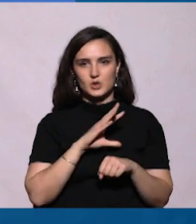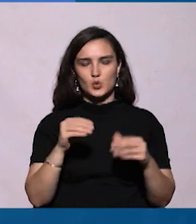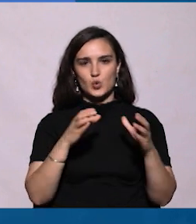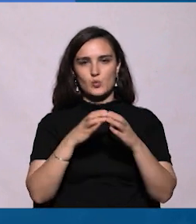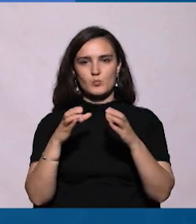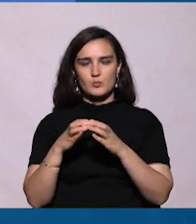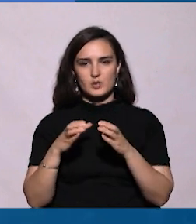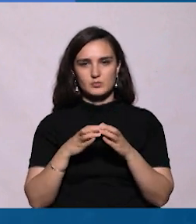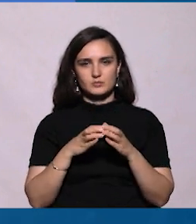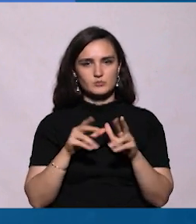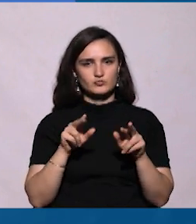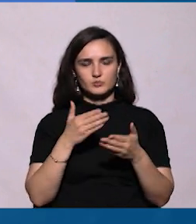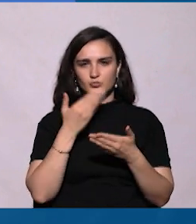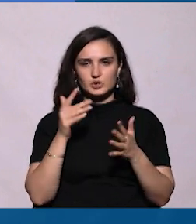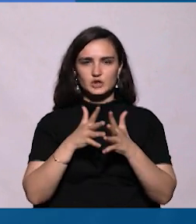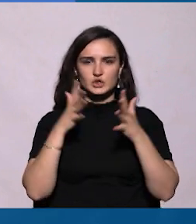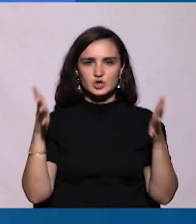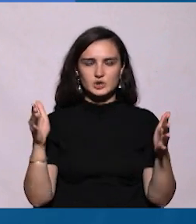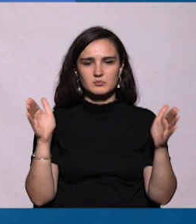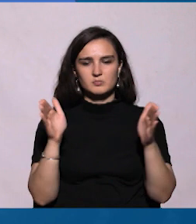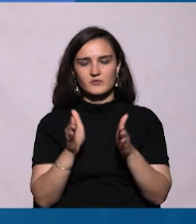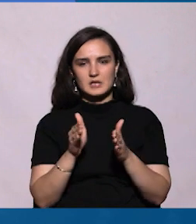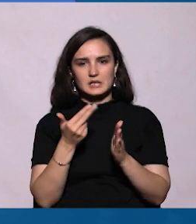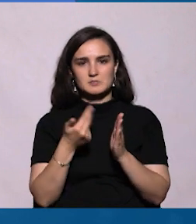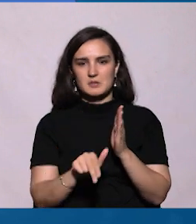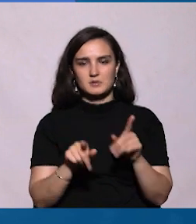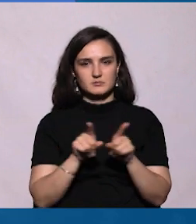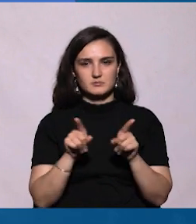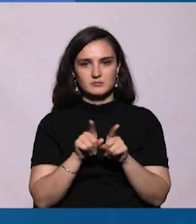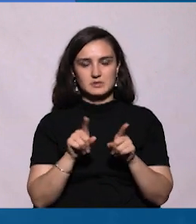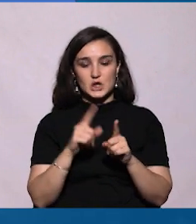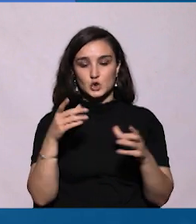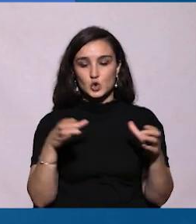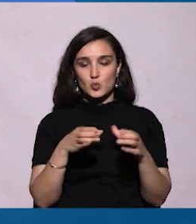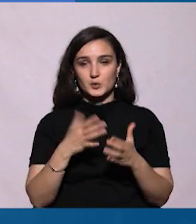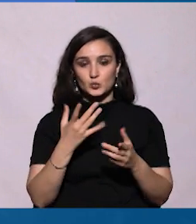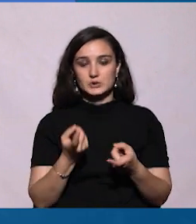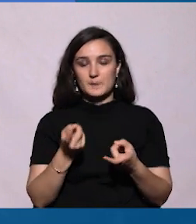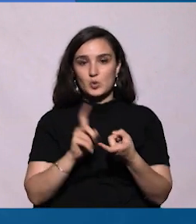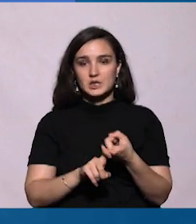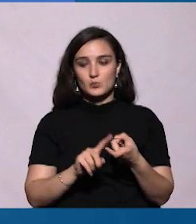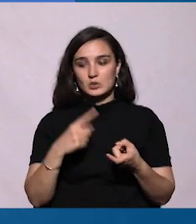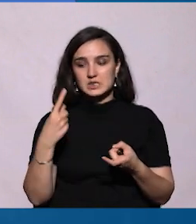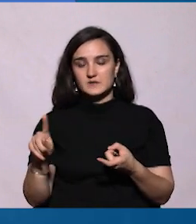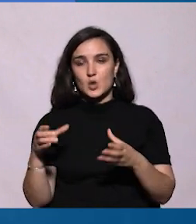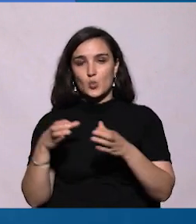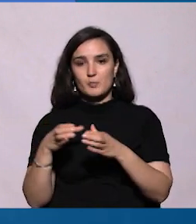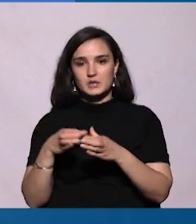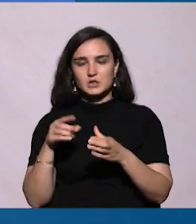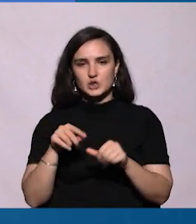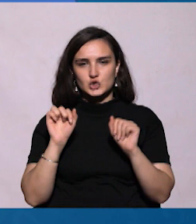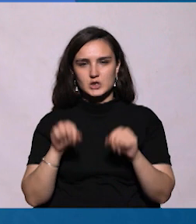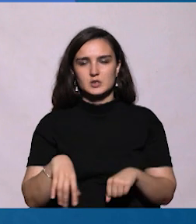company, no matter how big or small, collapse. And if one company is dependent on another company, this